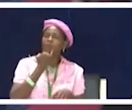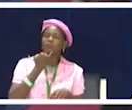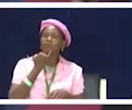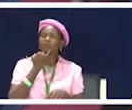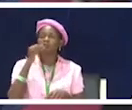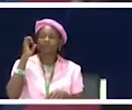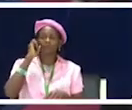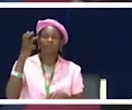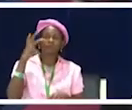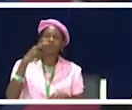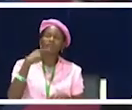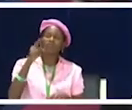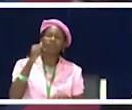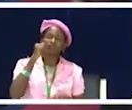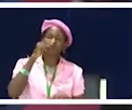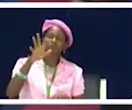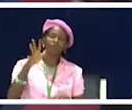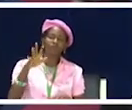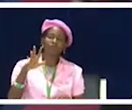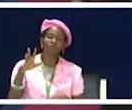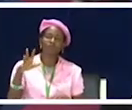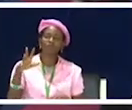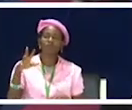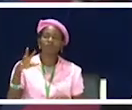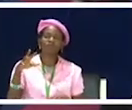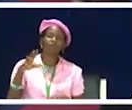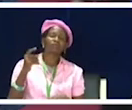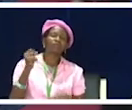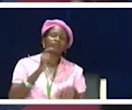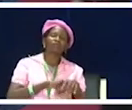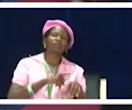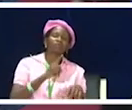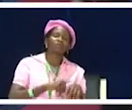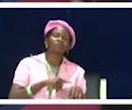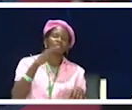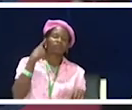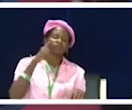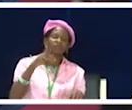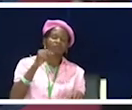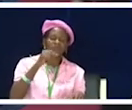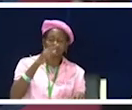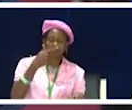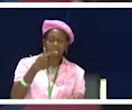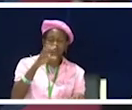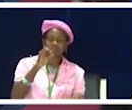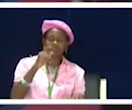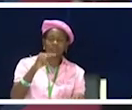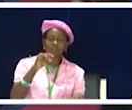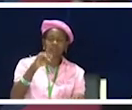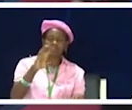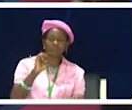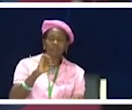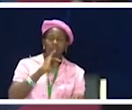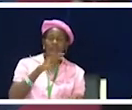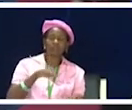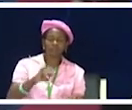He was telling the woman, hey, the time for Gentiles is yet to